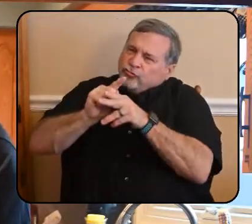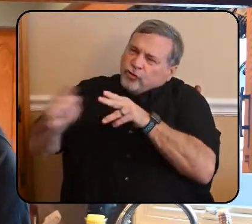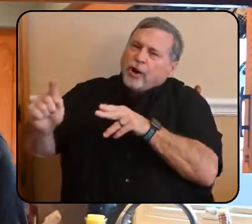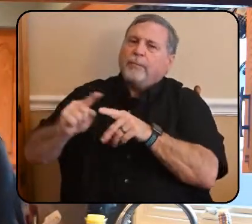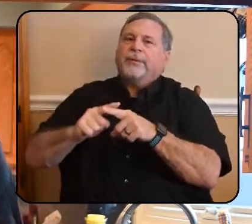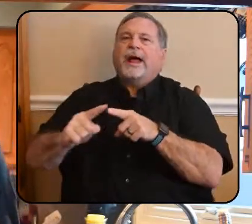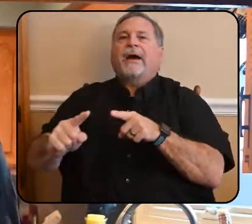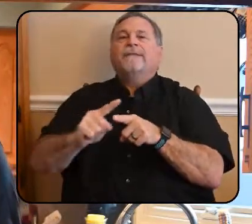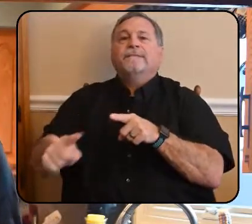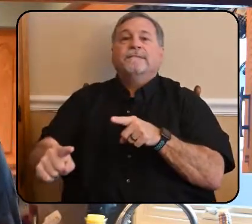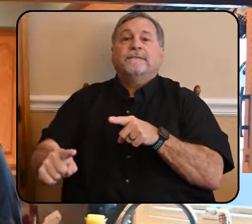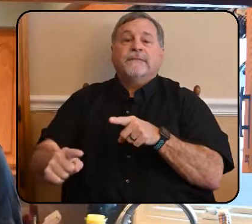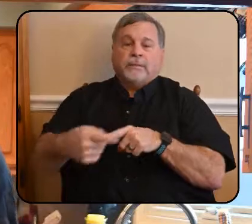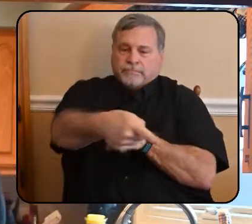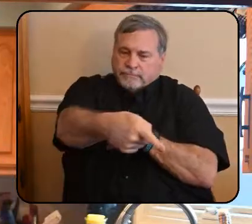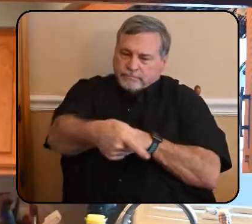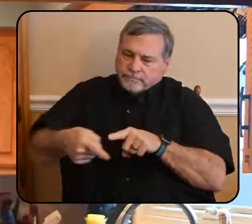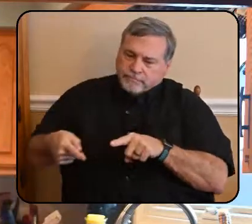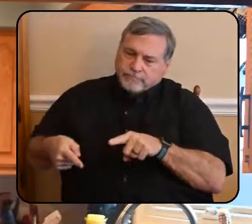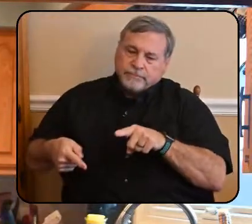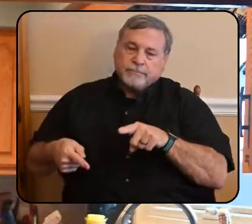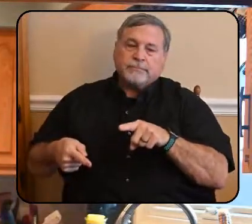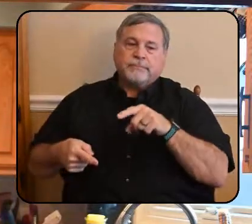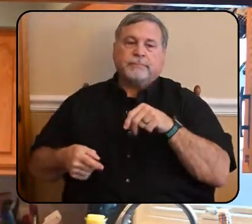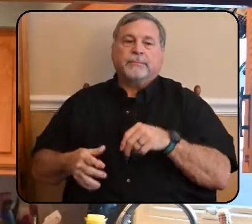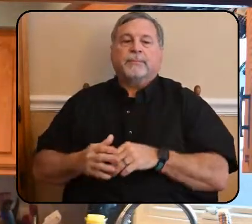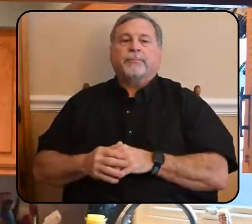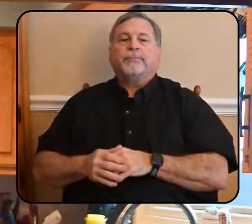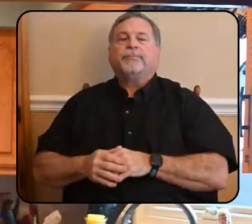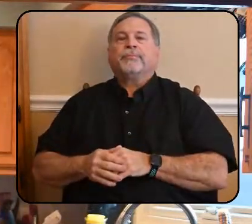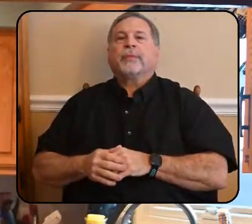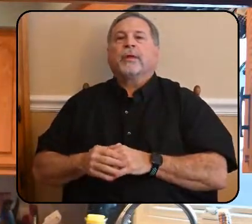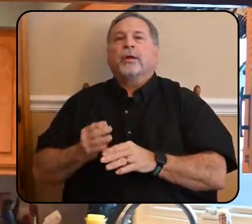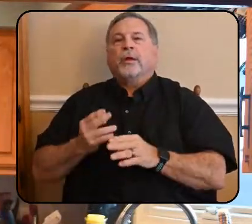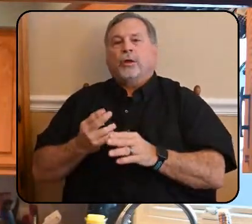this, and when you cut through, you're going to cut through that fat cap,